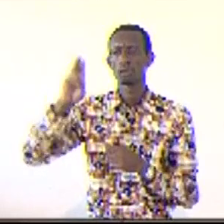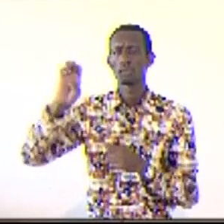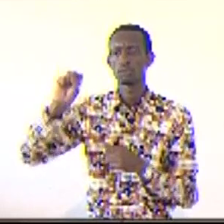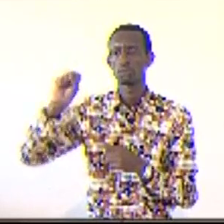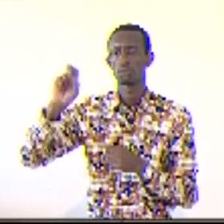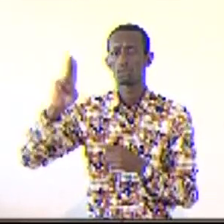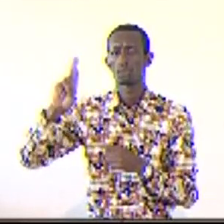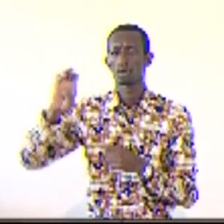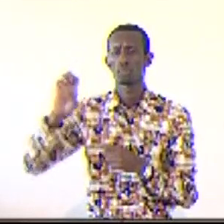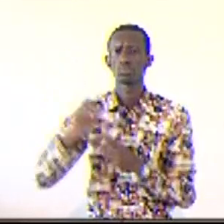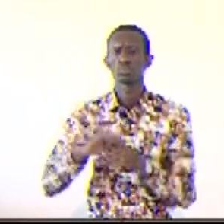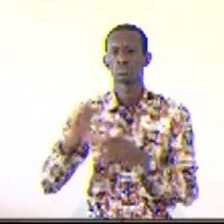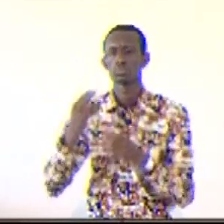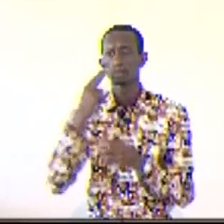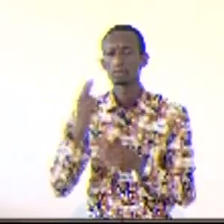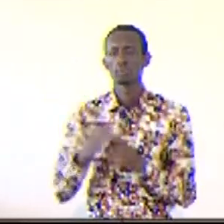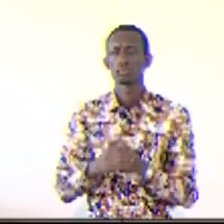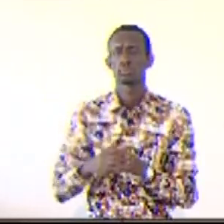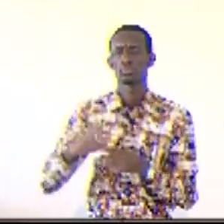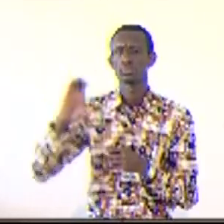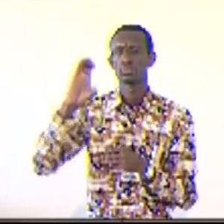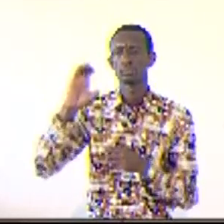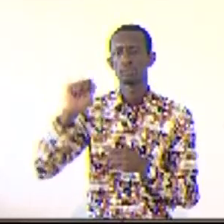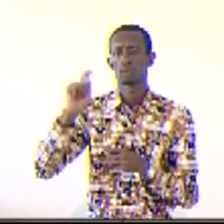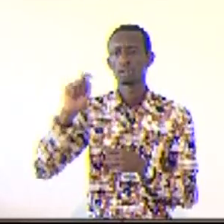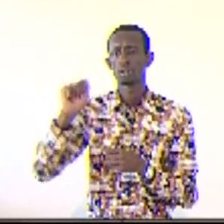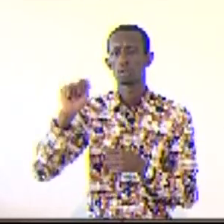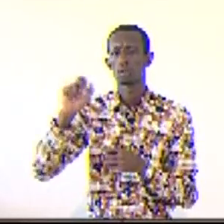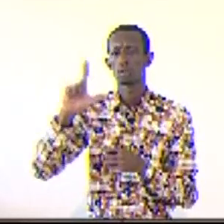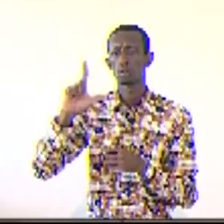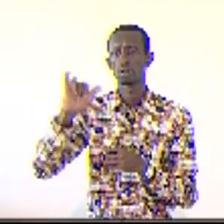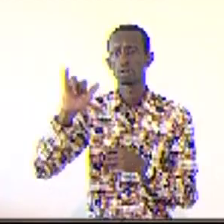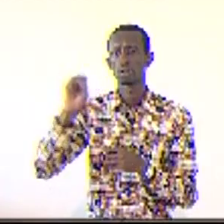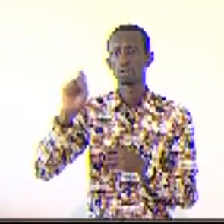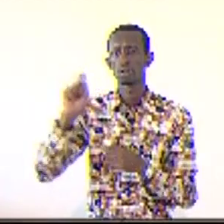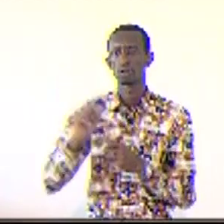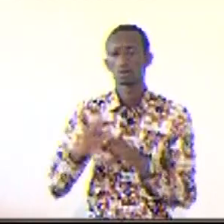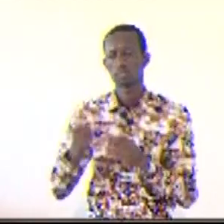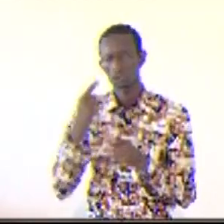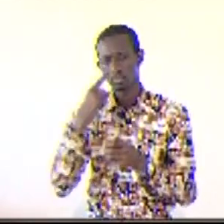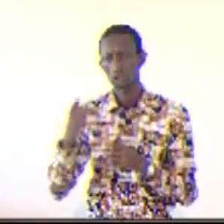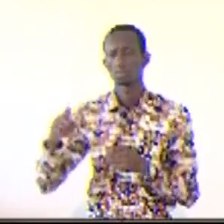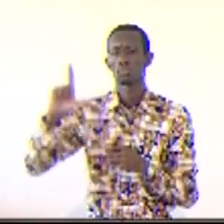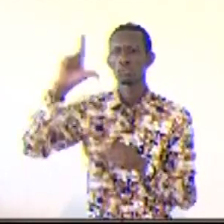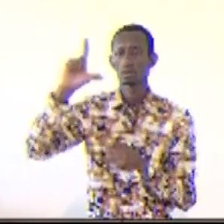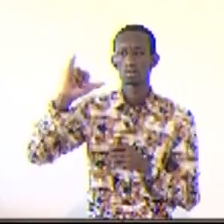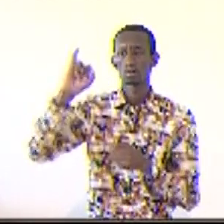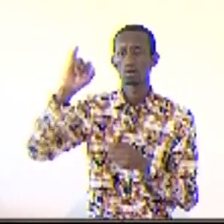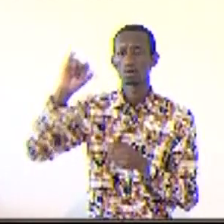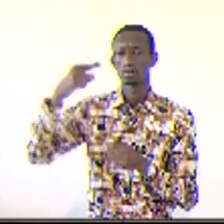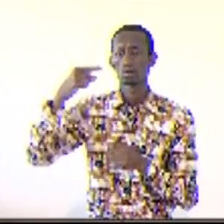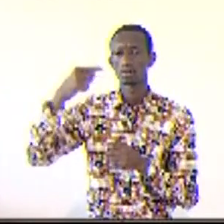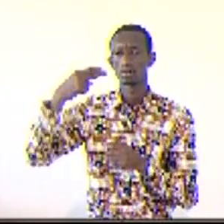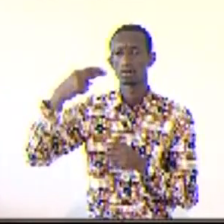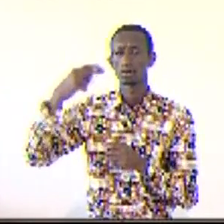And then we were supposed to look at the effect of light as well. Probably I had